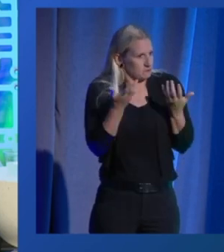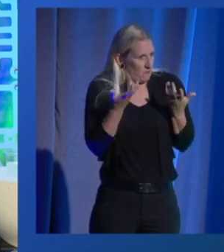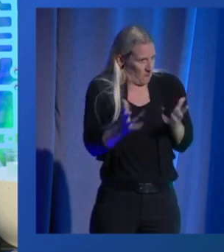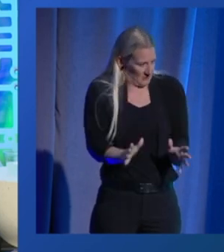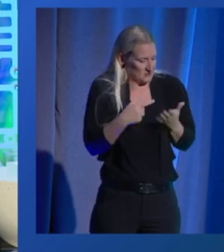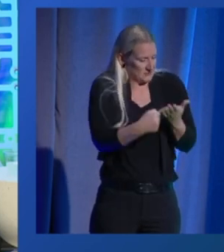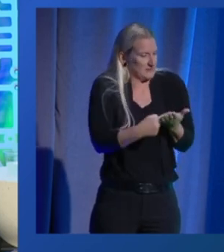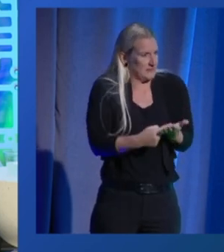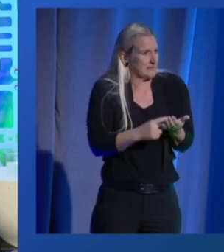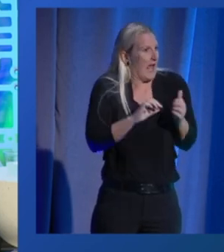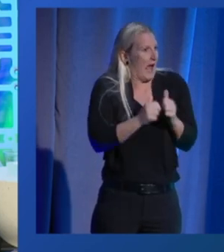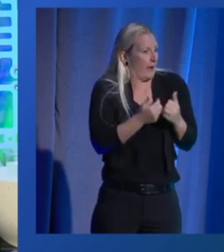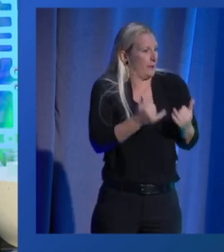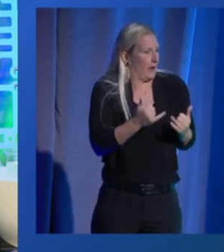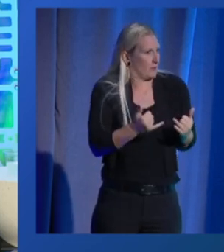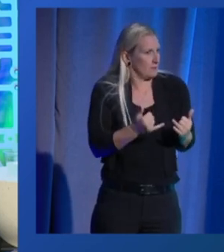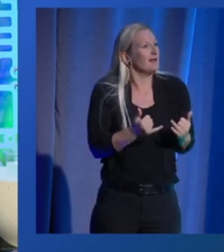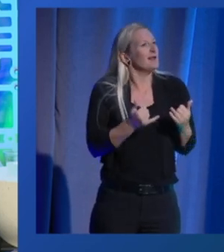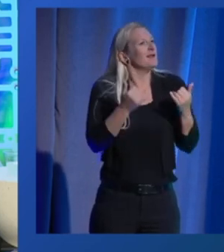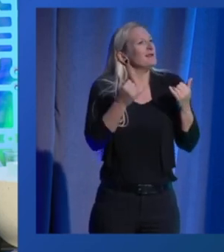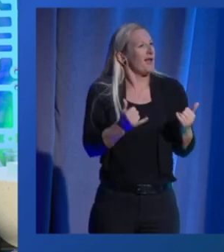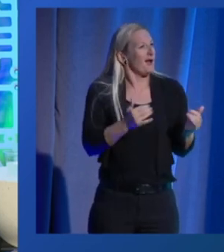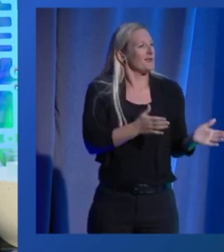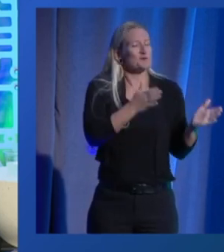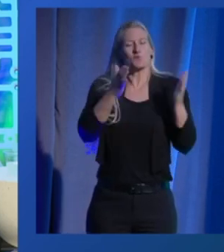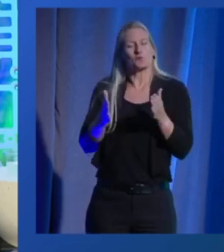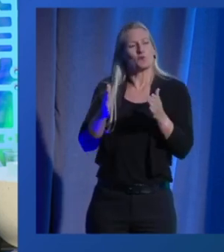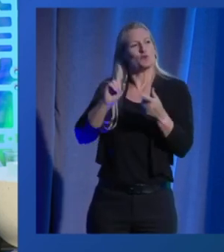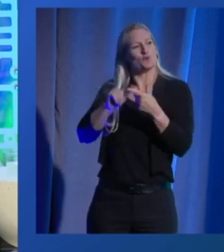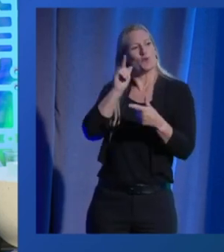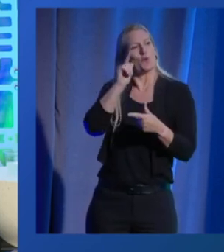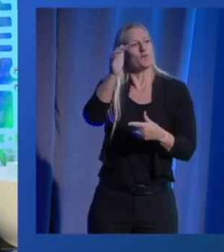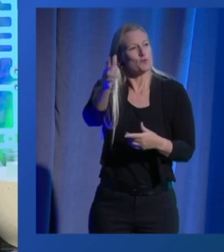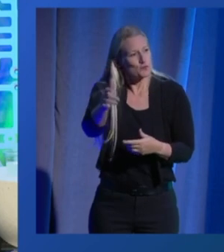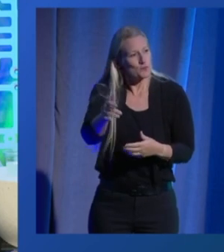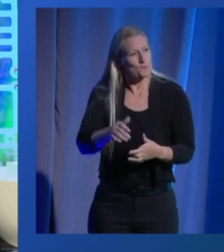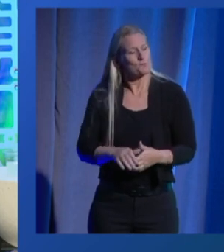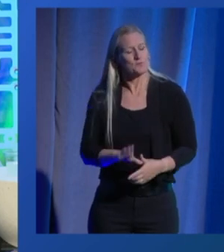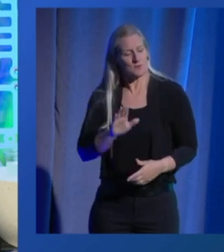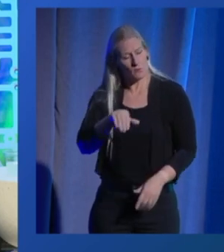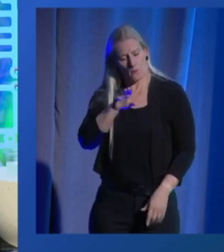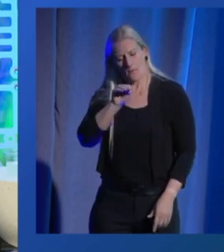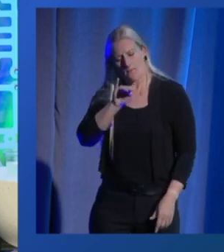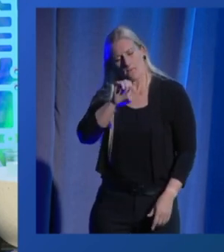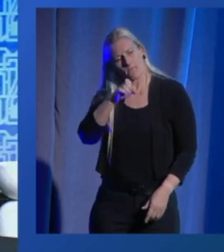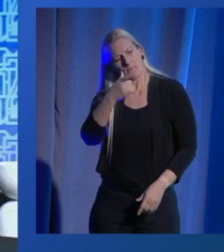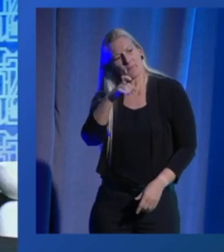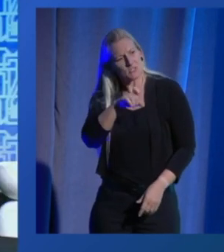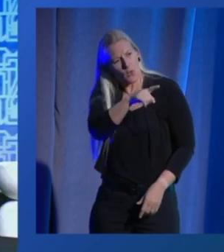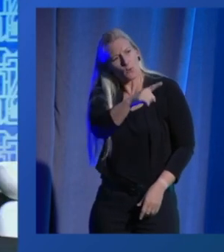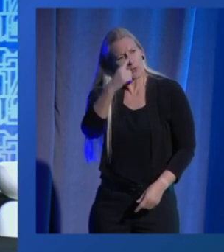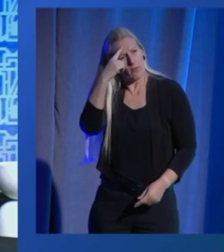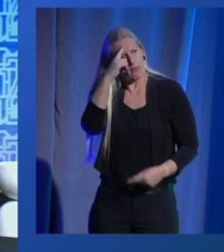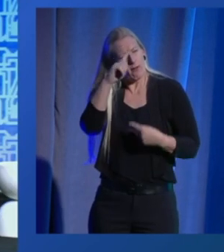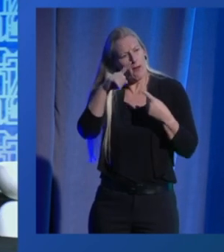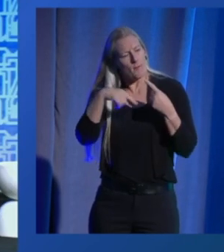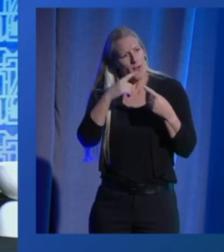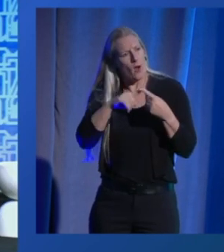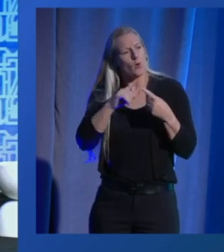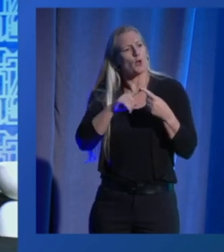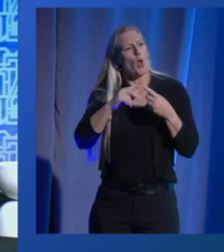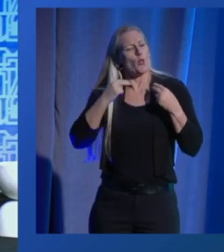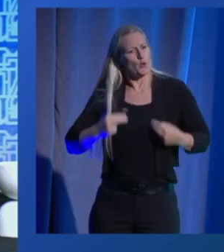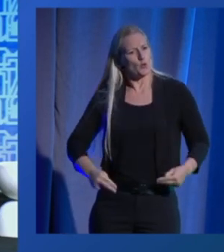start with you Michelle what do you think of the role of human analysts in the future in validating and interpreting AI